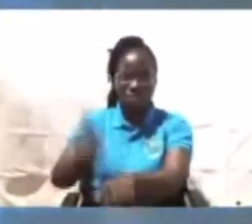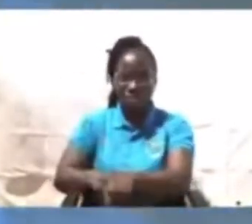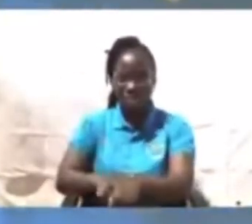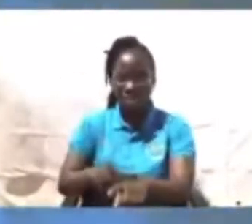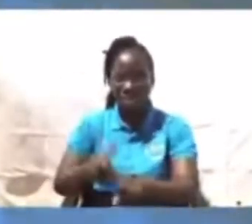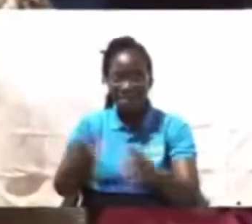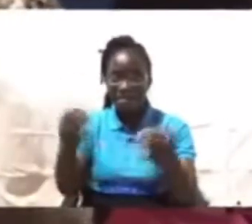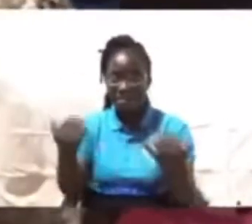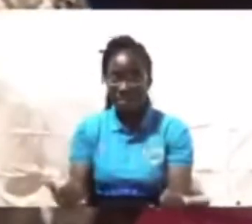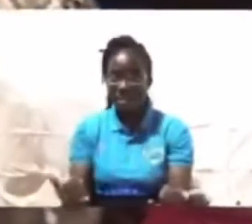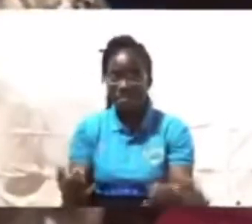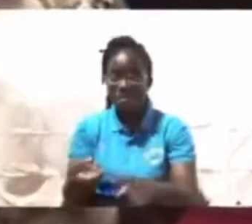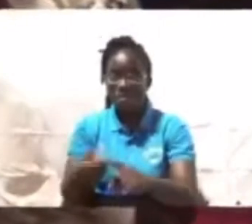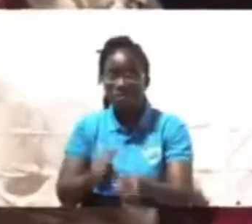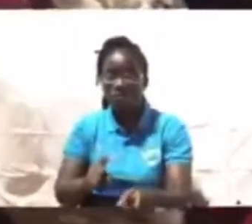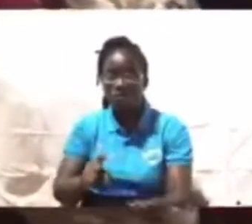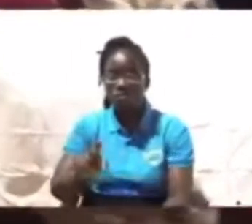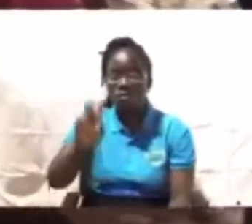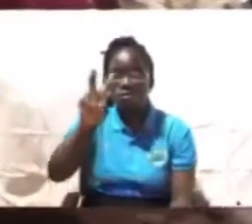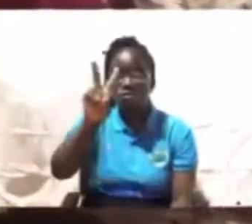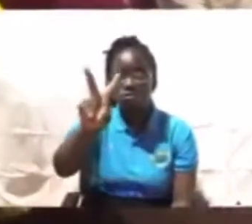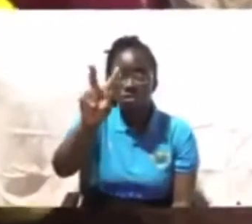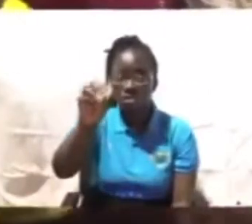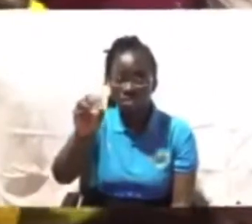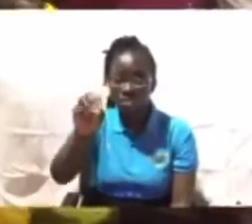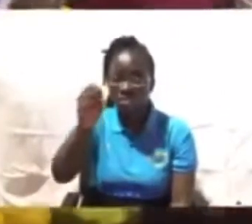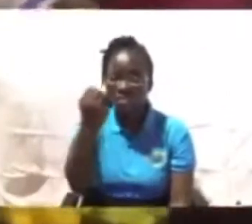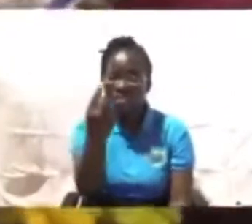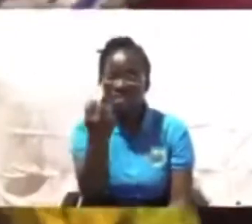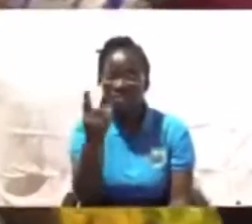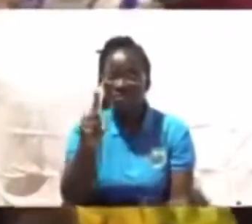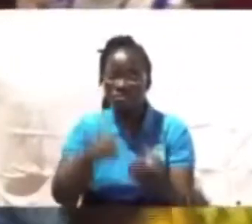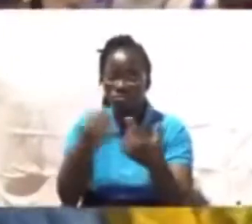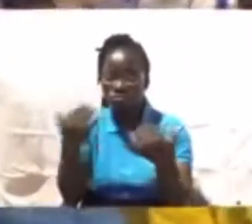13 good years. Praise the Lord.